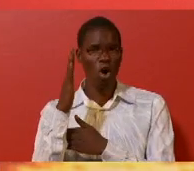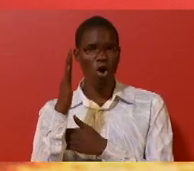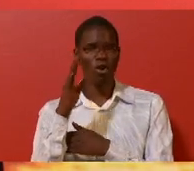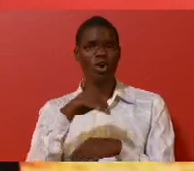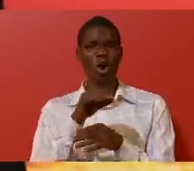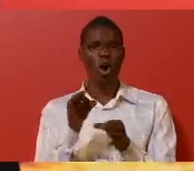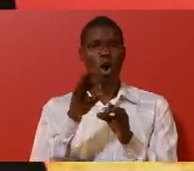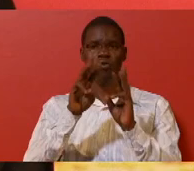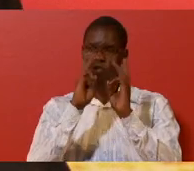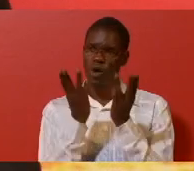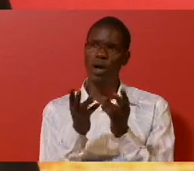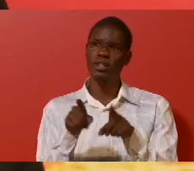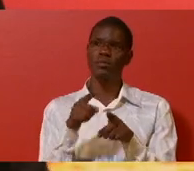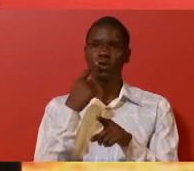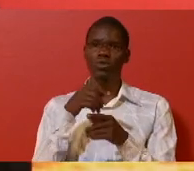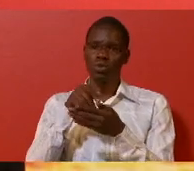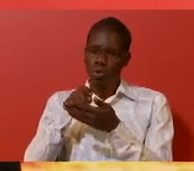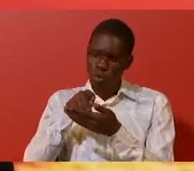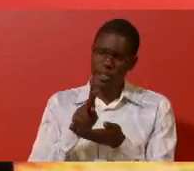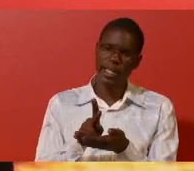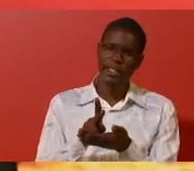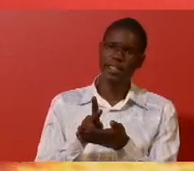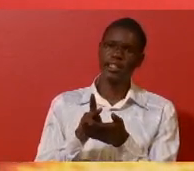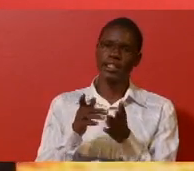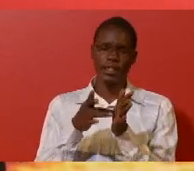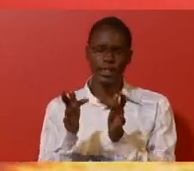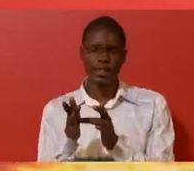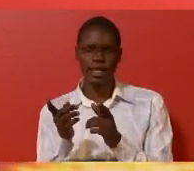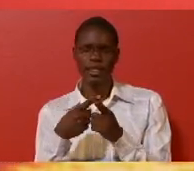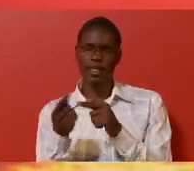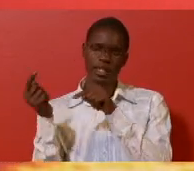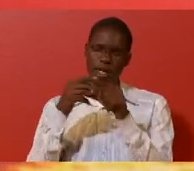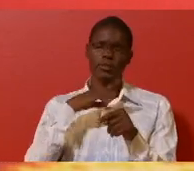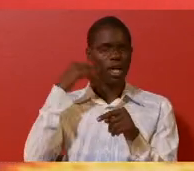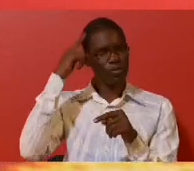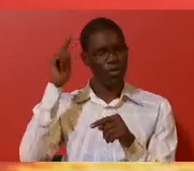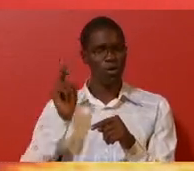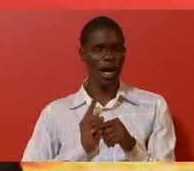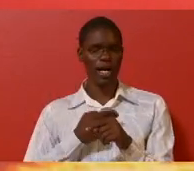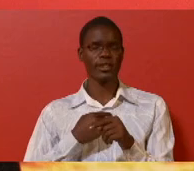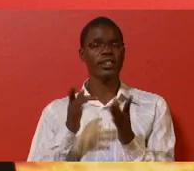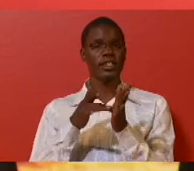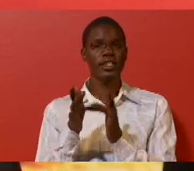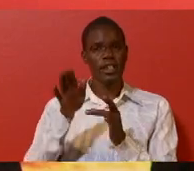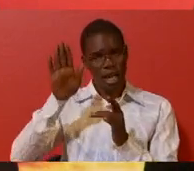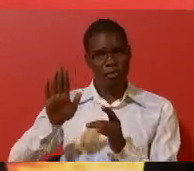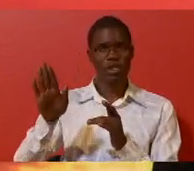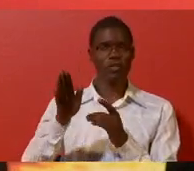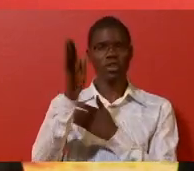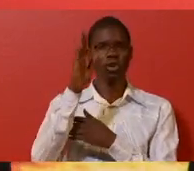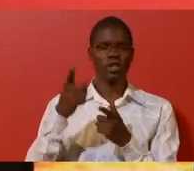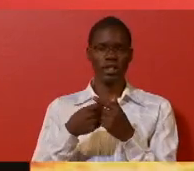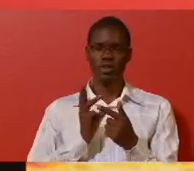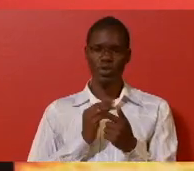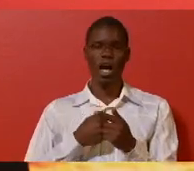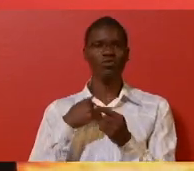of the universe, the God who sent Jesus Christ to die in our place, and Jesus himself is God, then we want to keep